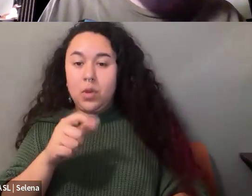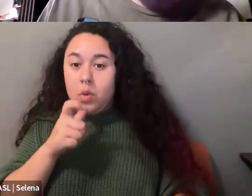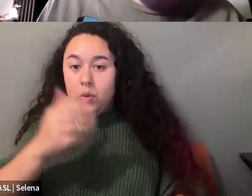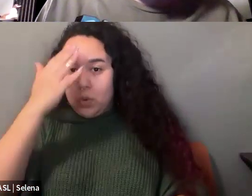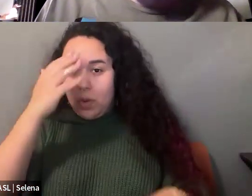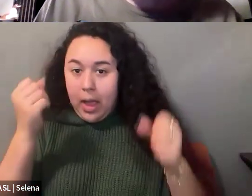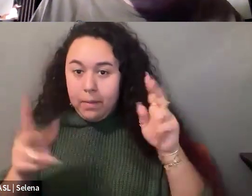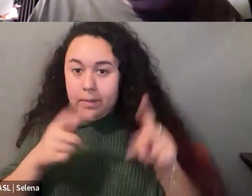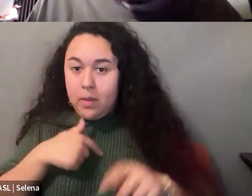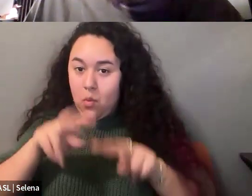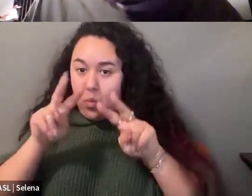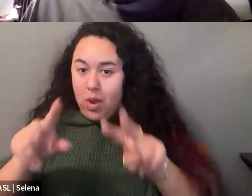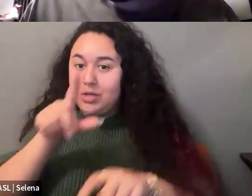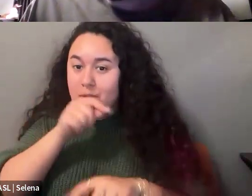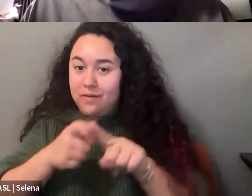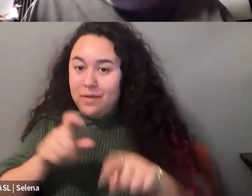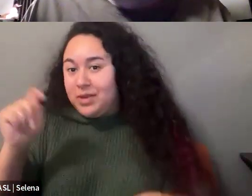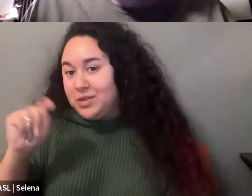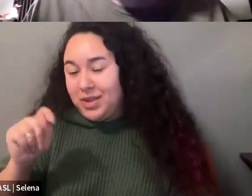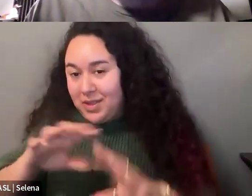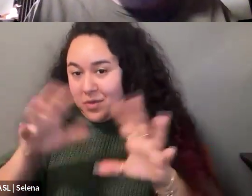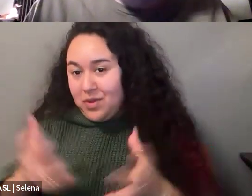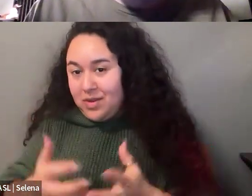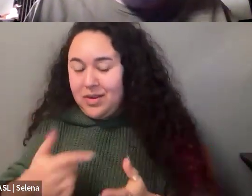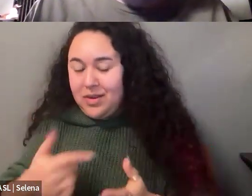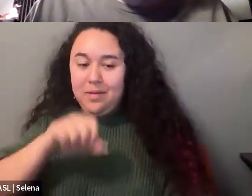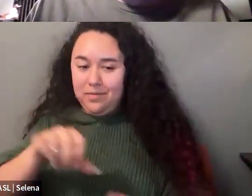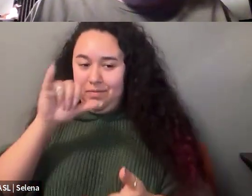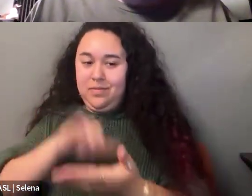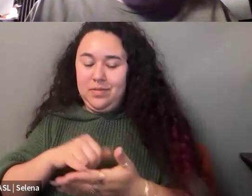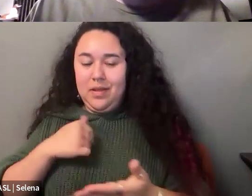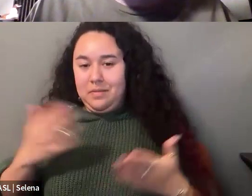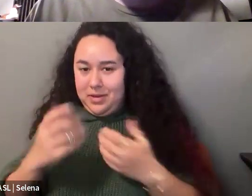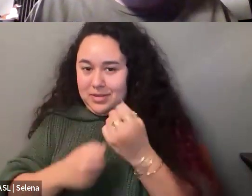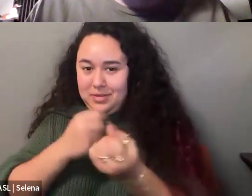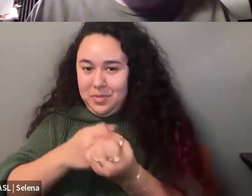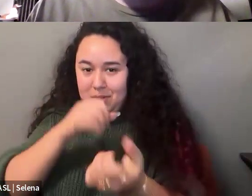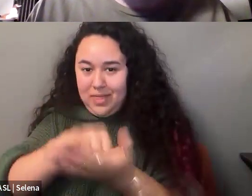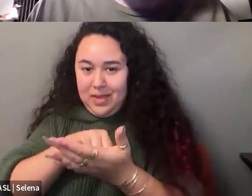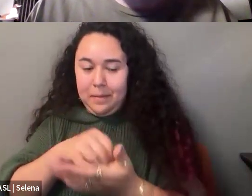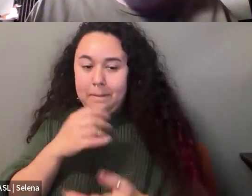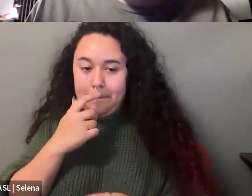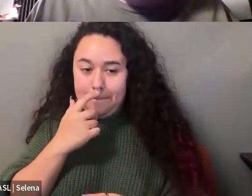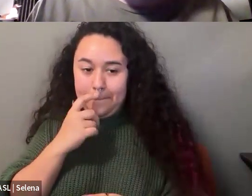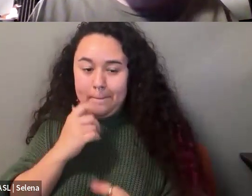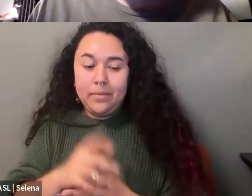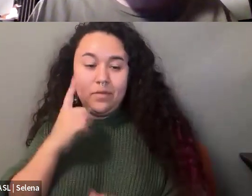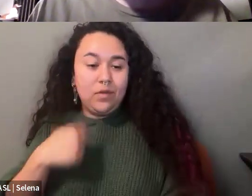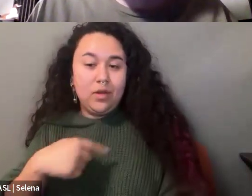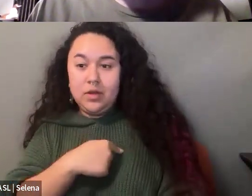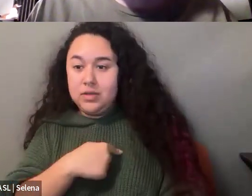birders there were in the world? I am loving this. I am here for this. Those of